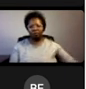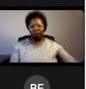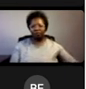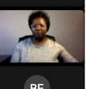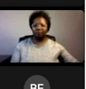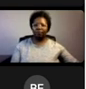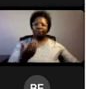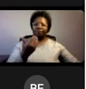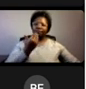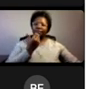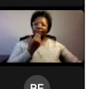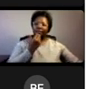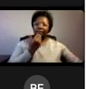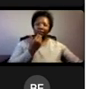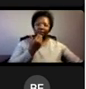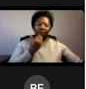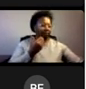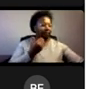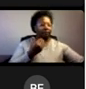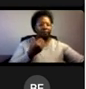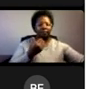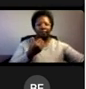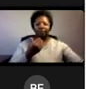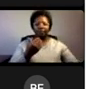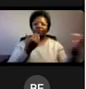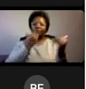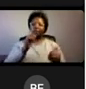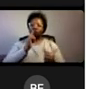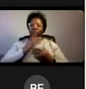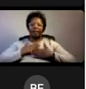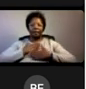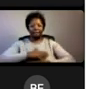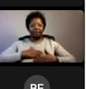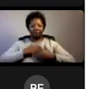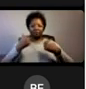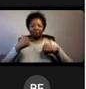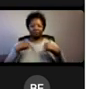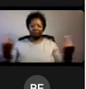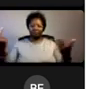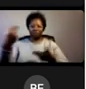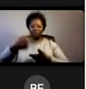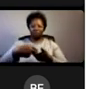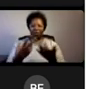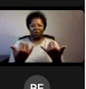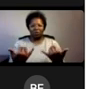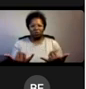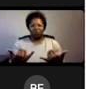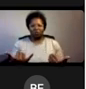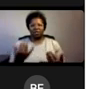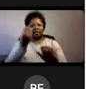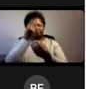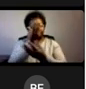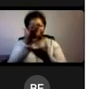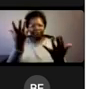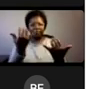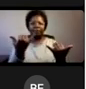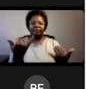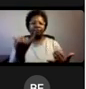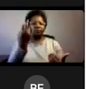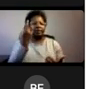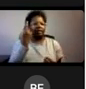Thank you, Chancellor. It's a pleasure being here and to serve the public and to kind of discuss the reasoning behind